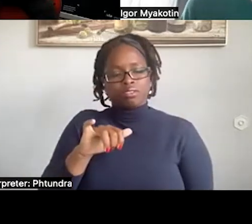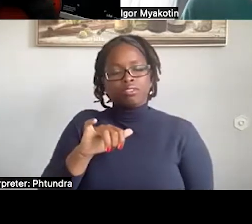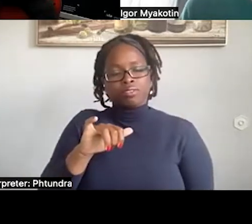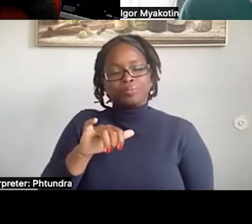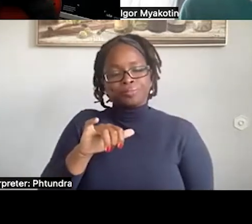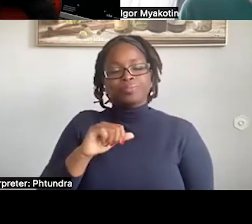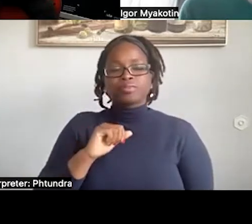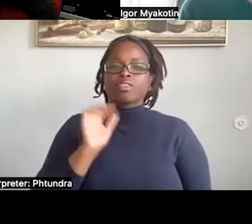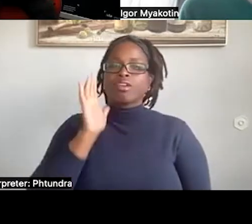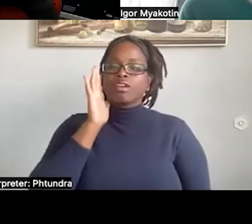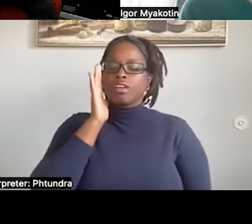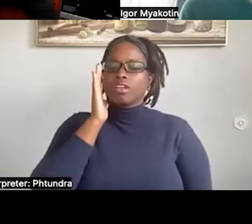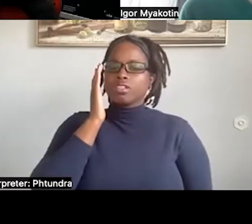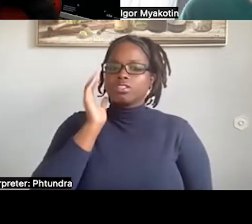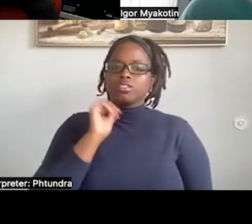not an